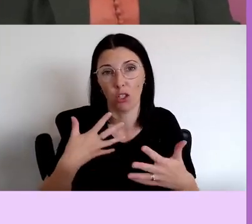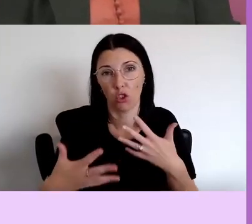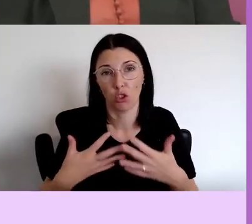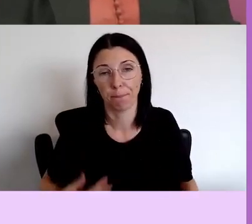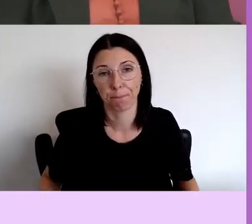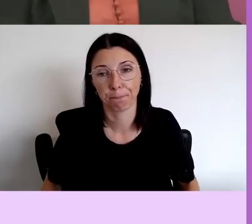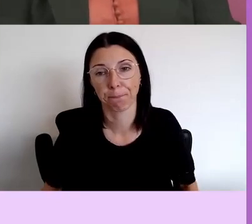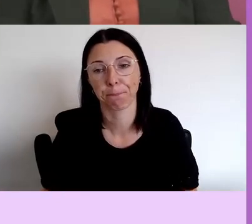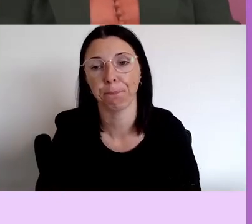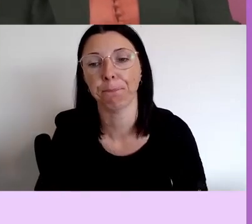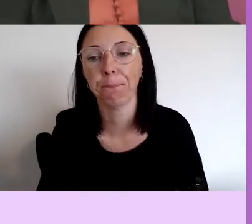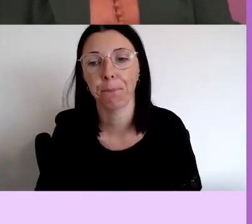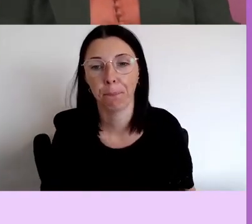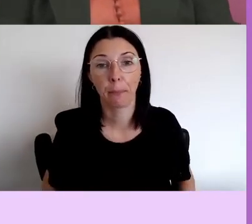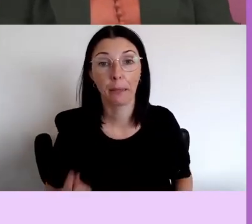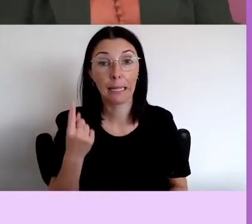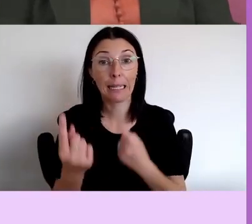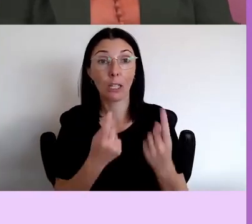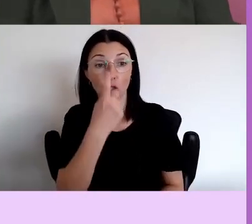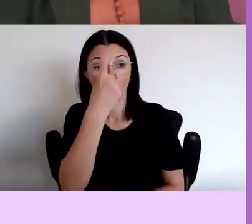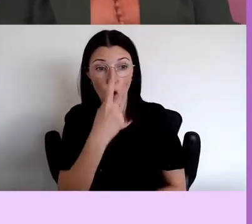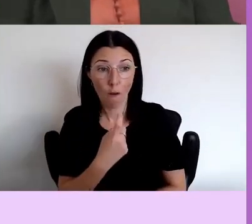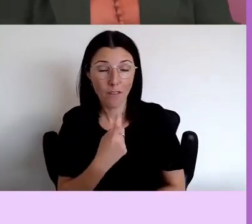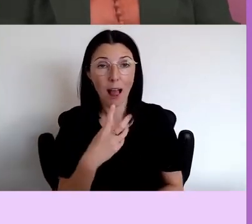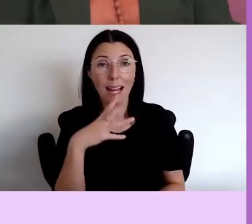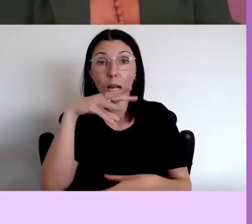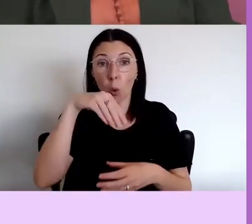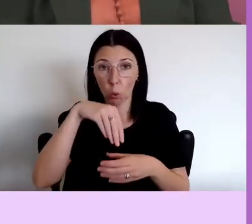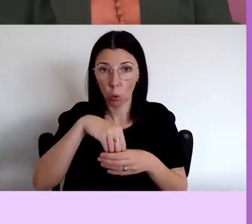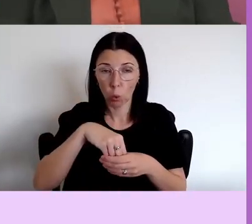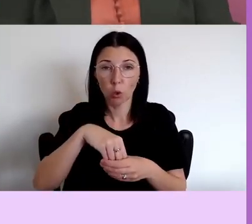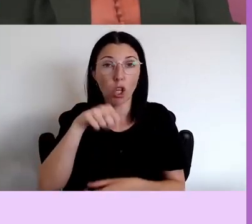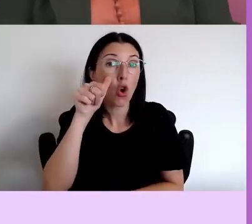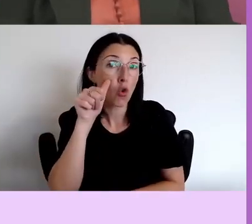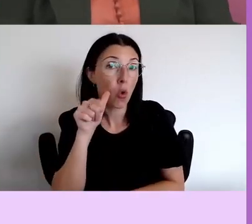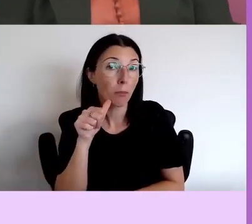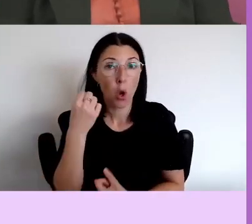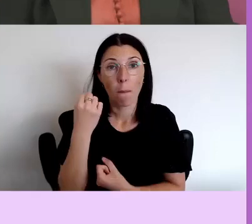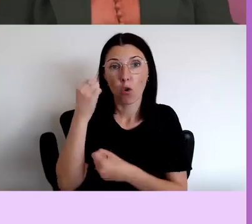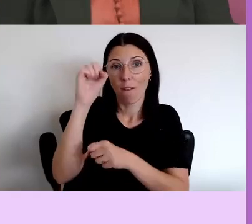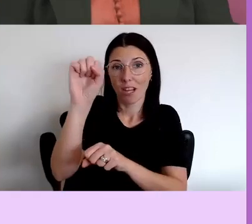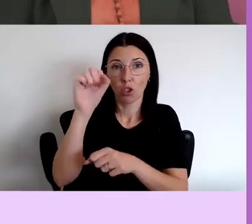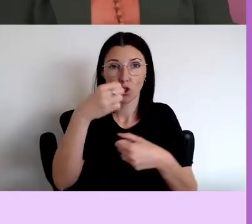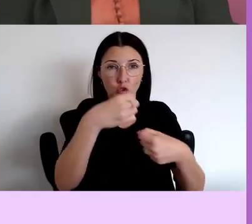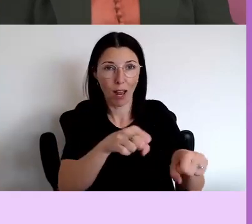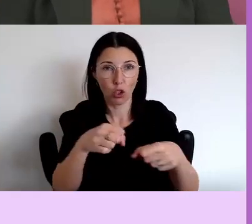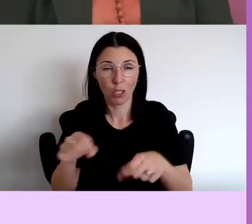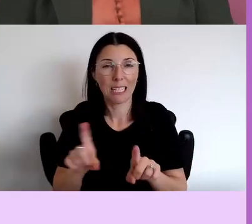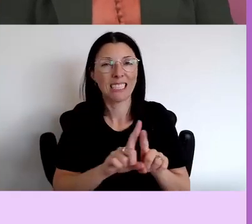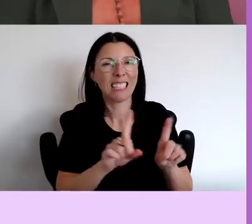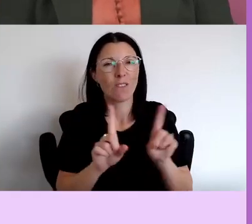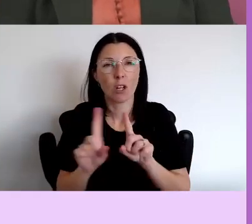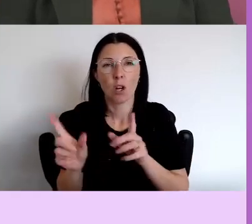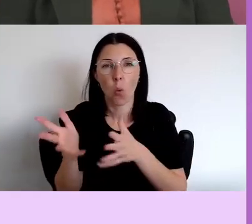So each of these sector profiles also includes corruption prevention strategies and tailored ways to